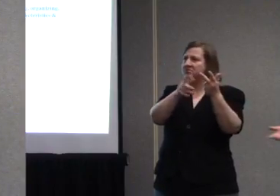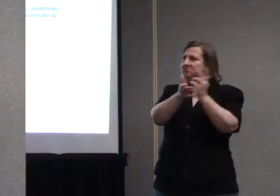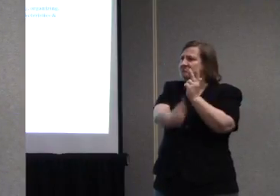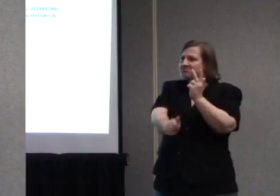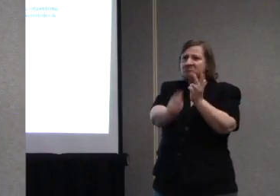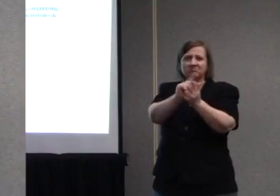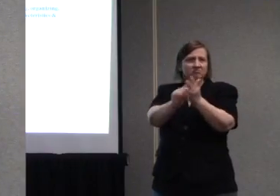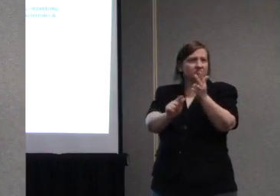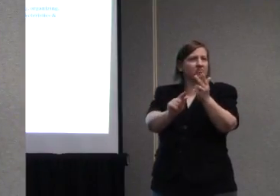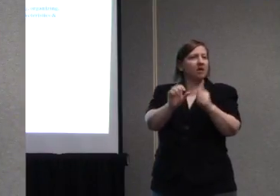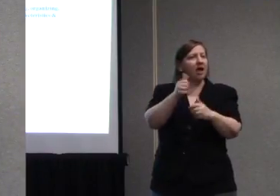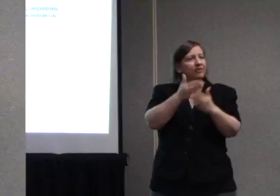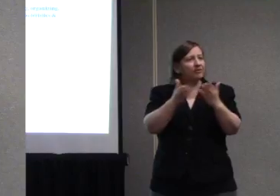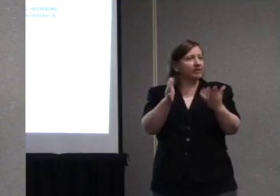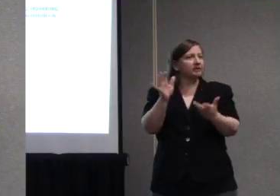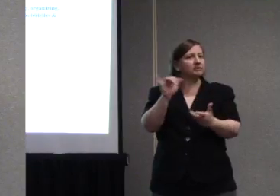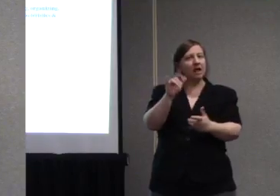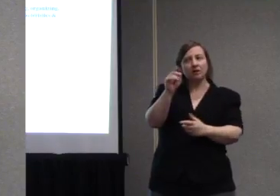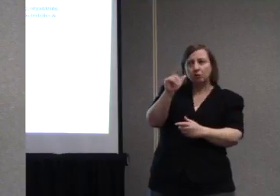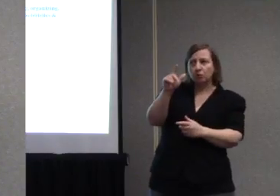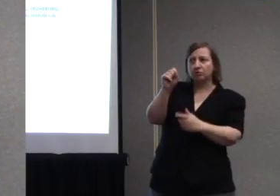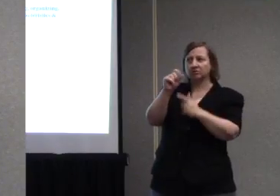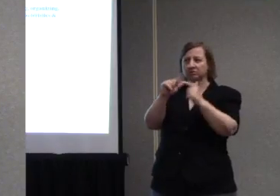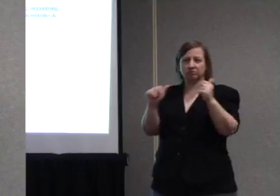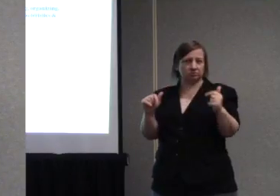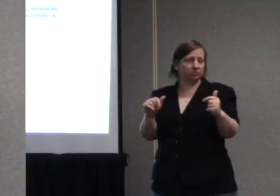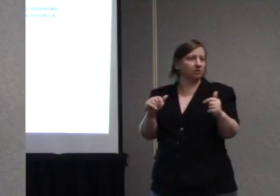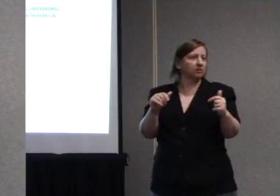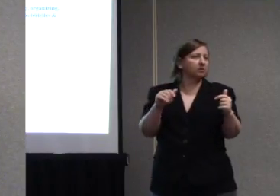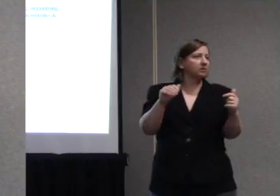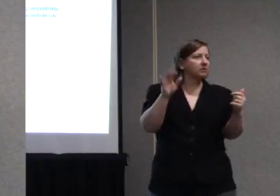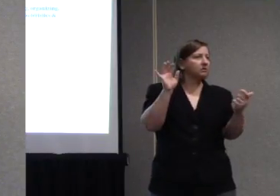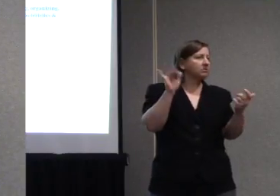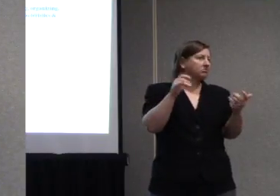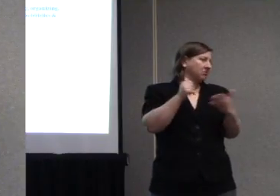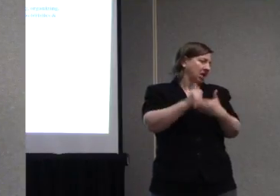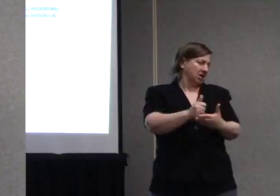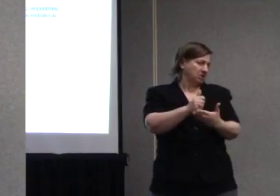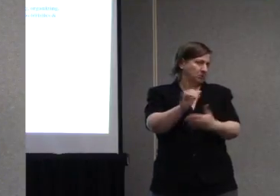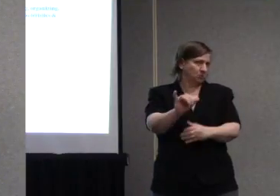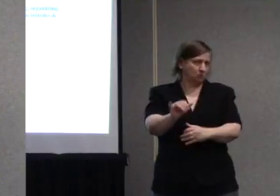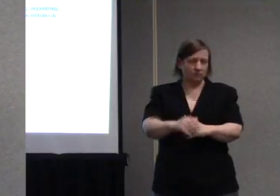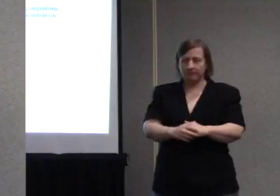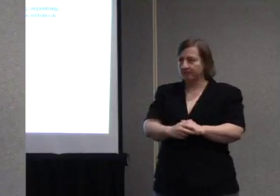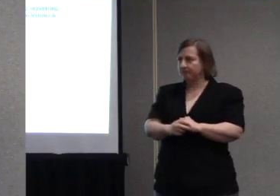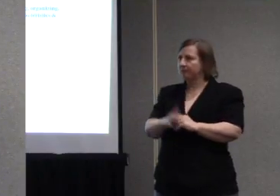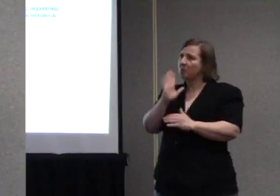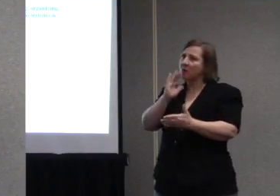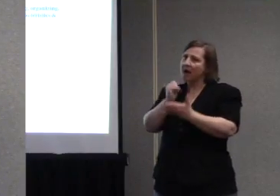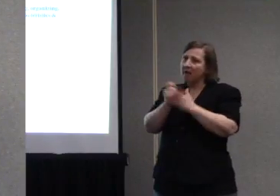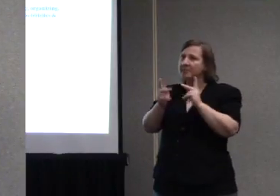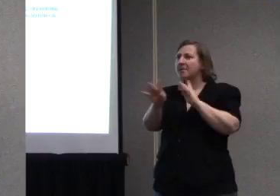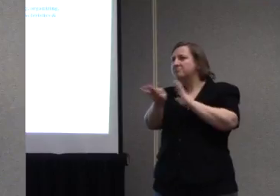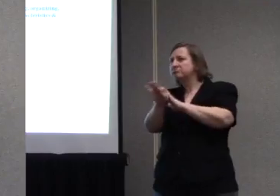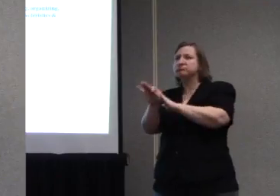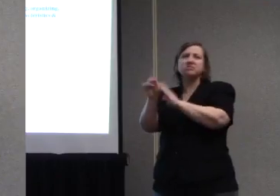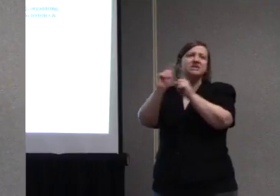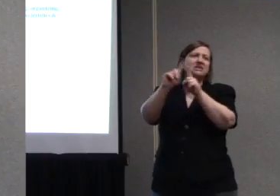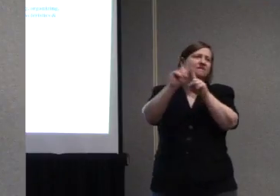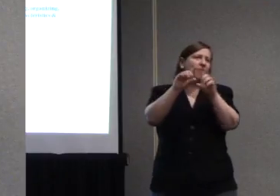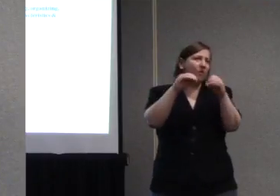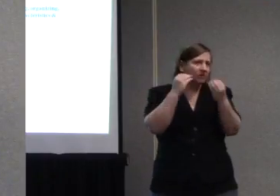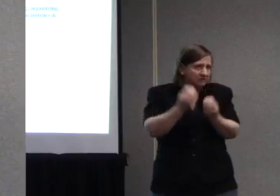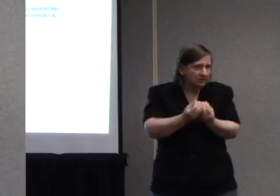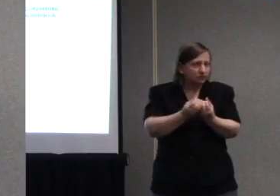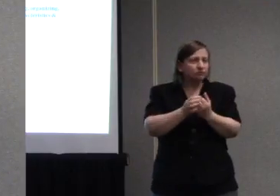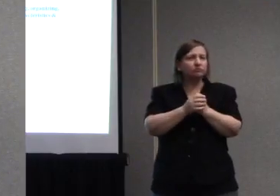values, and aptitudes. And there's other factors as well, like tools and those kinds of things, which is very helpful. It helps